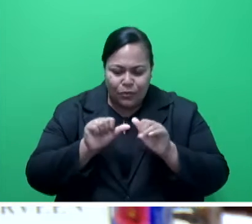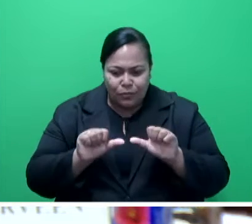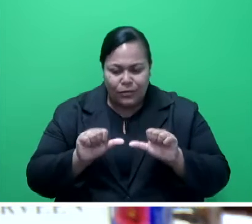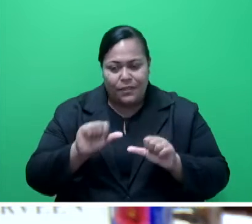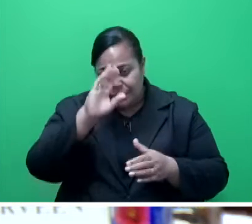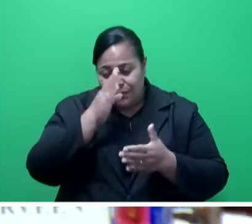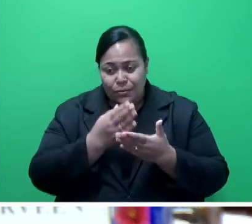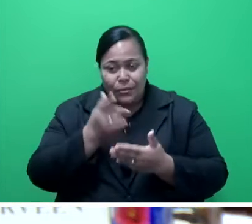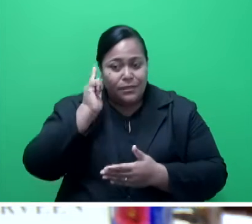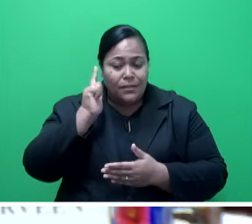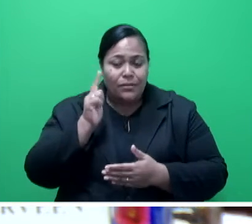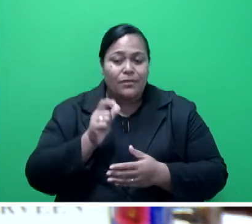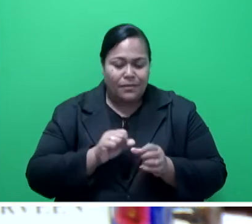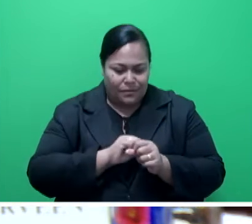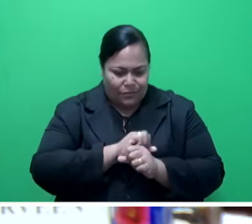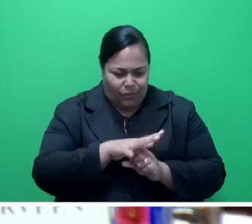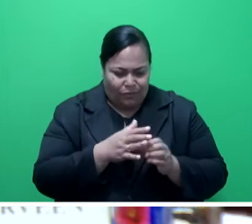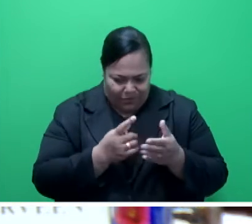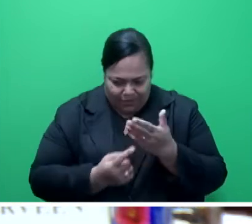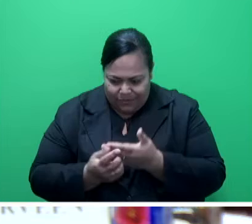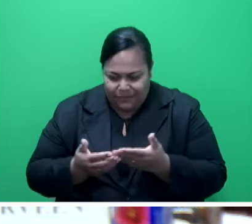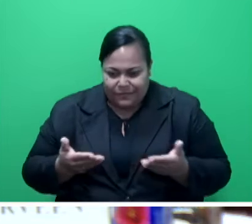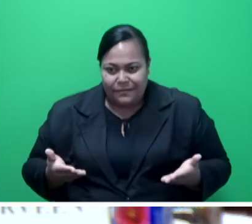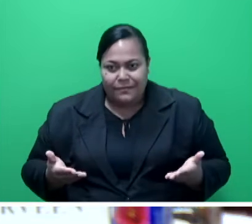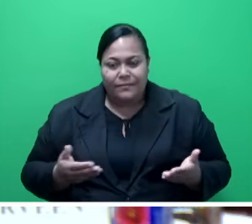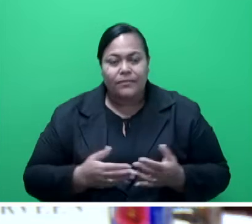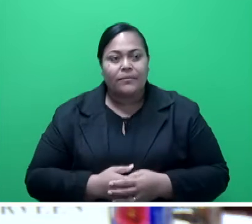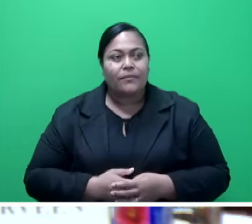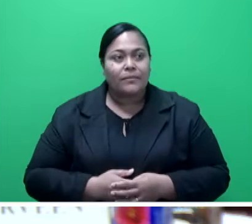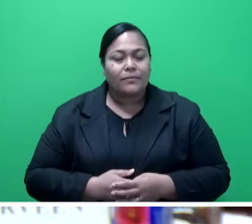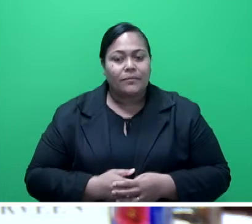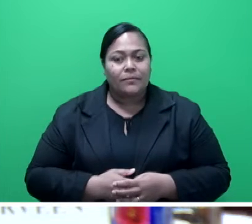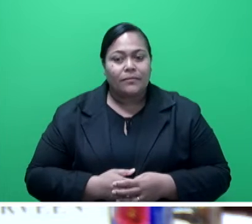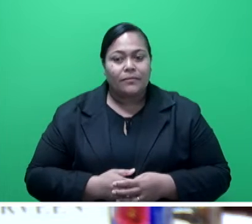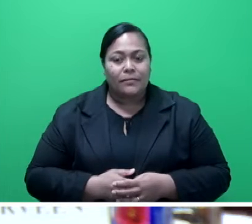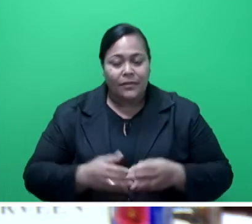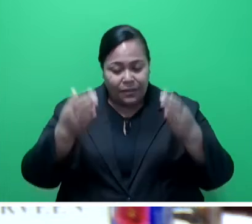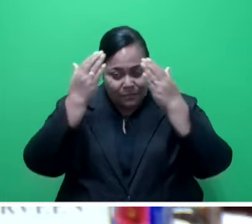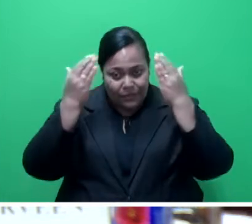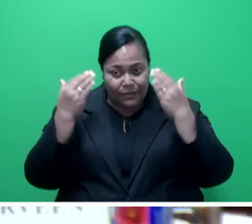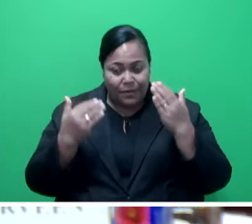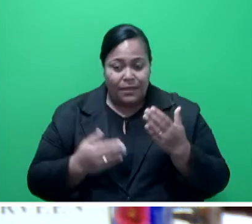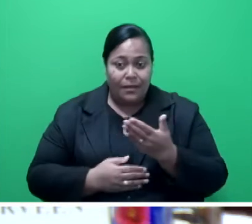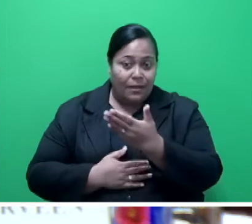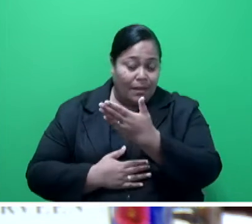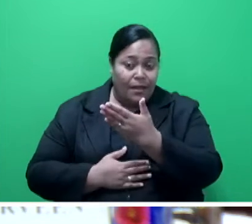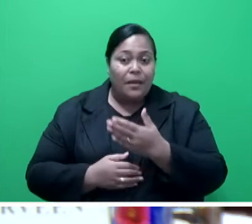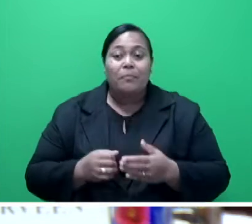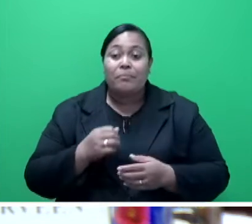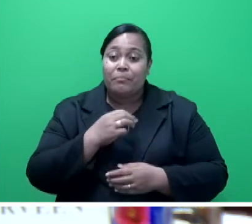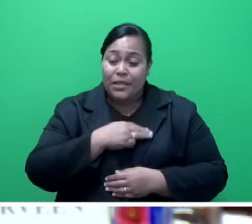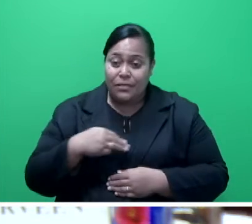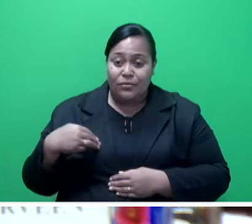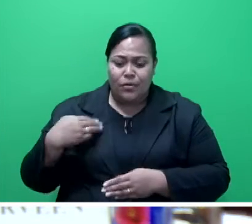teachers during this pandemic. Mr. Speaker, sir, my ministry, working very closely with the Ministry of Health and